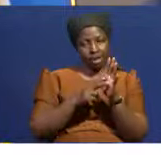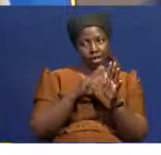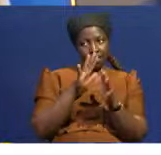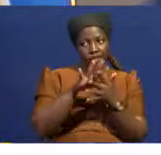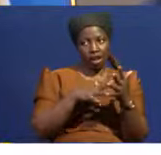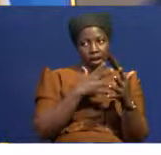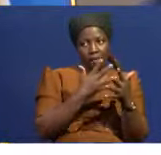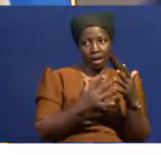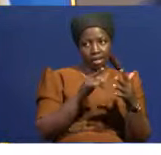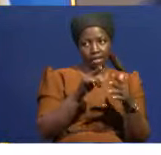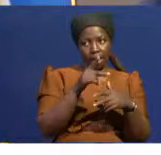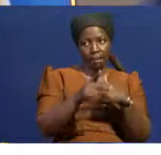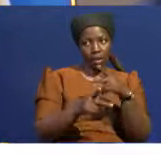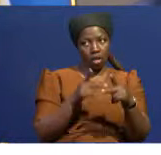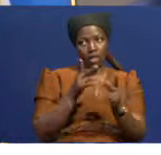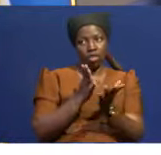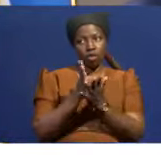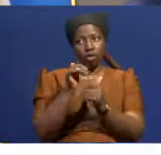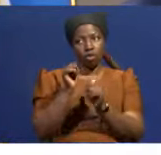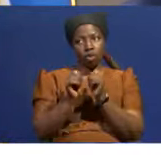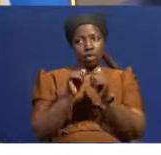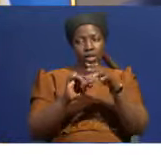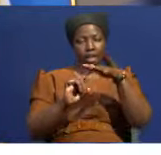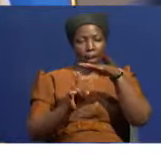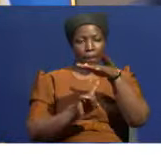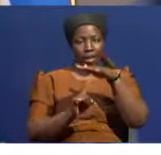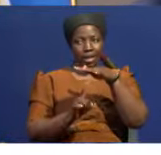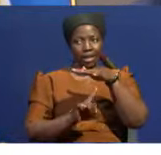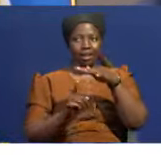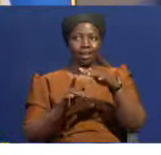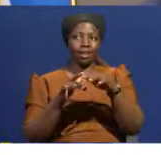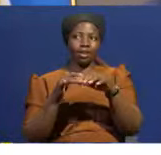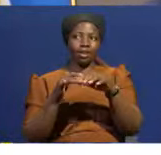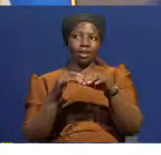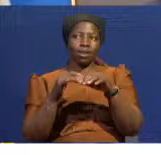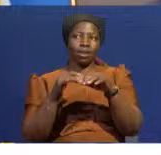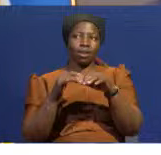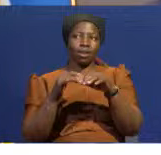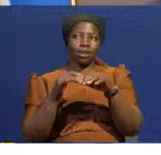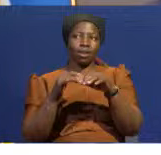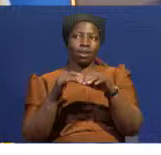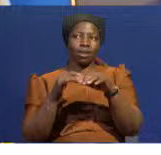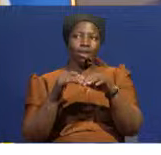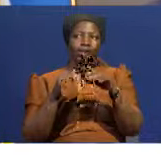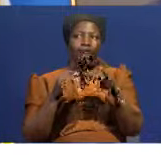process through which the ministry commits itself beforehand